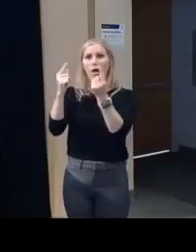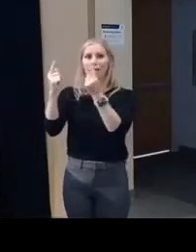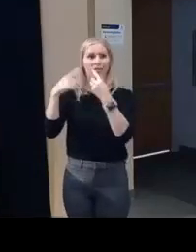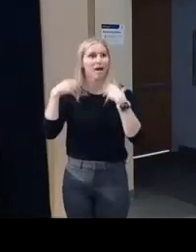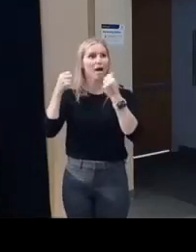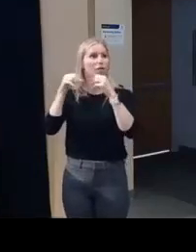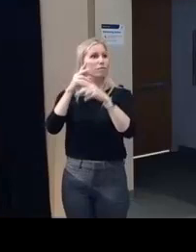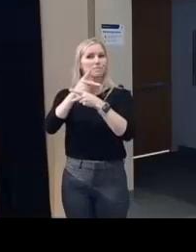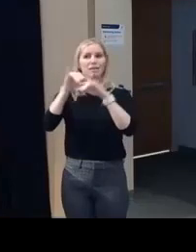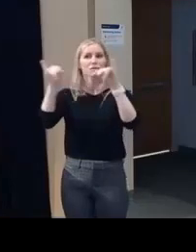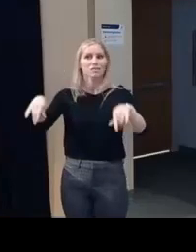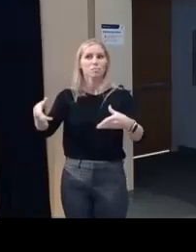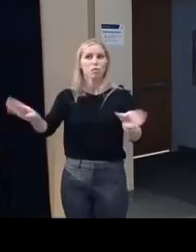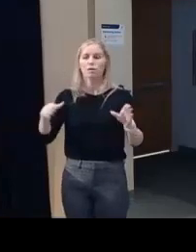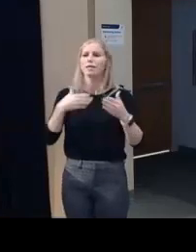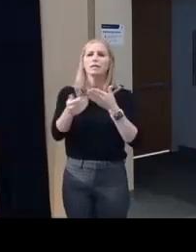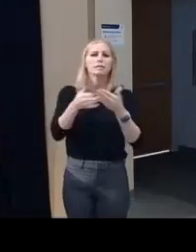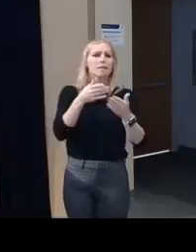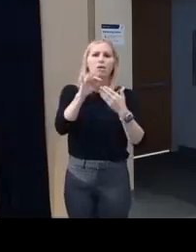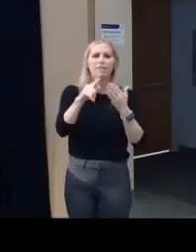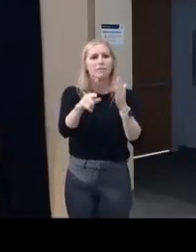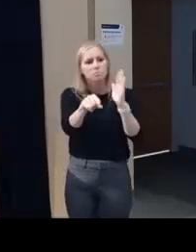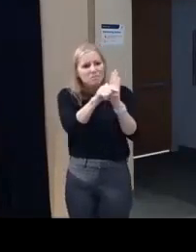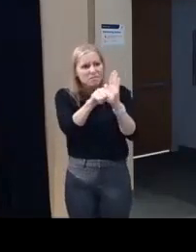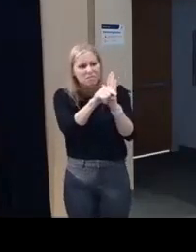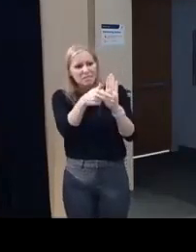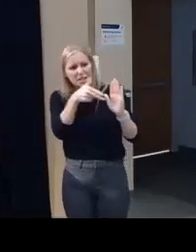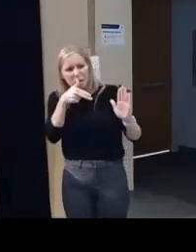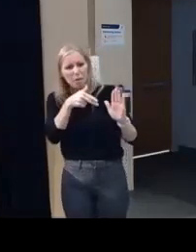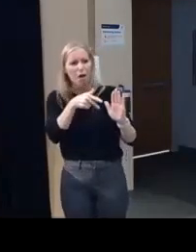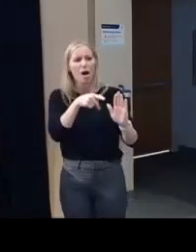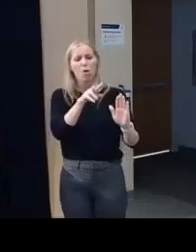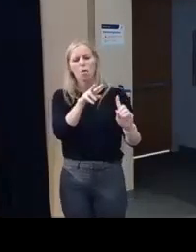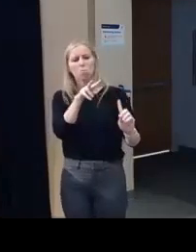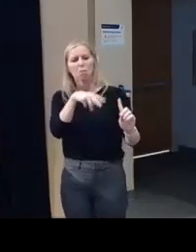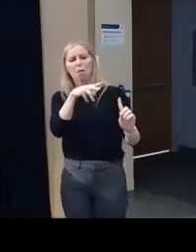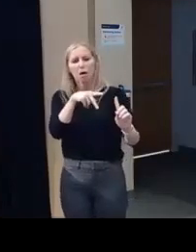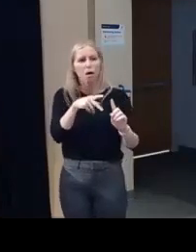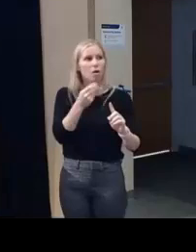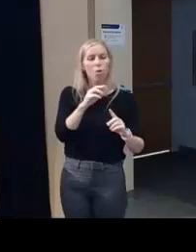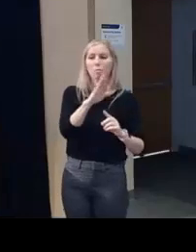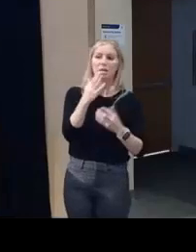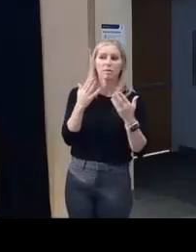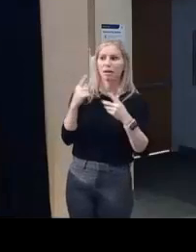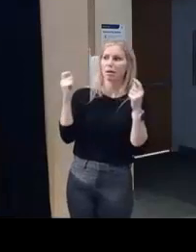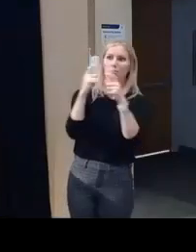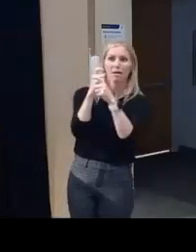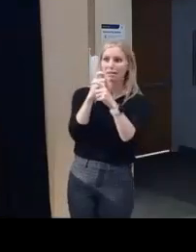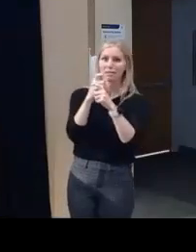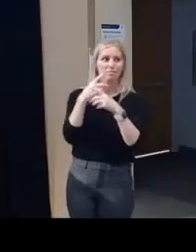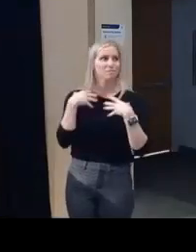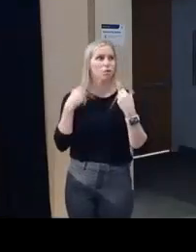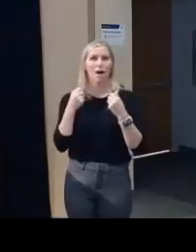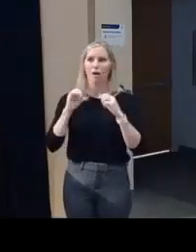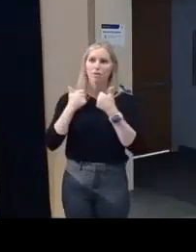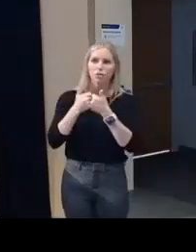whether it's due to the chronicity of their health challenges, and so they're more complex by the time they present to